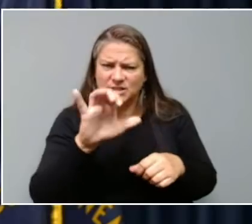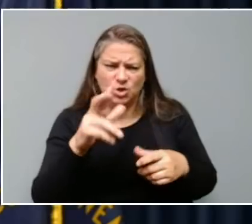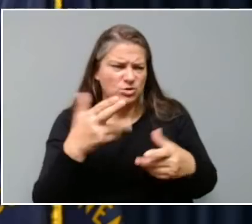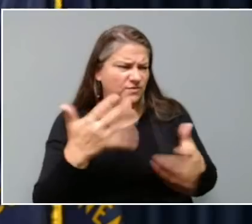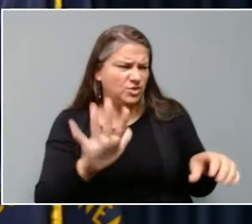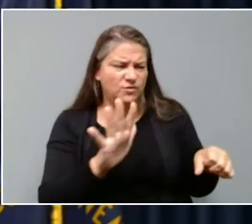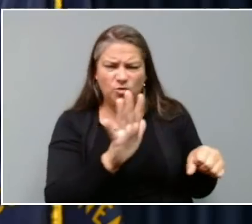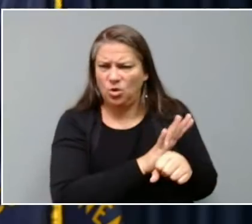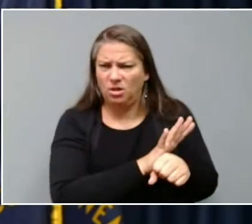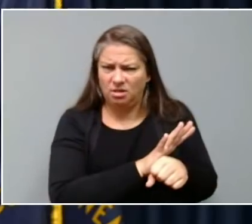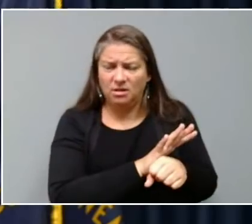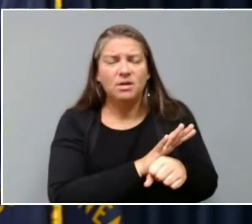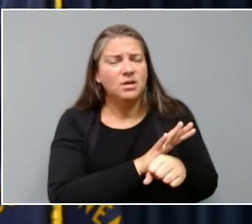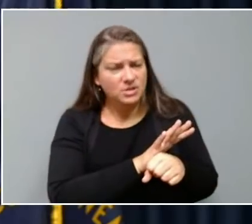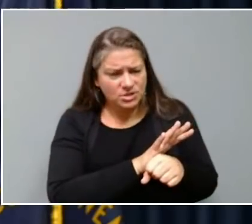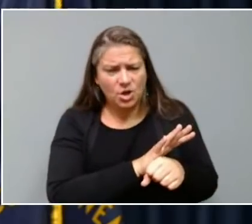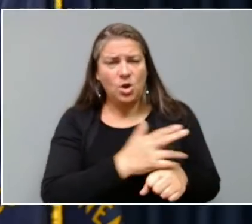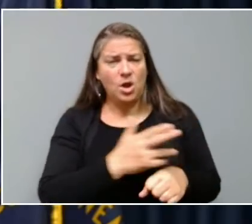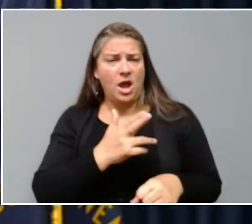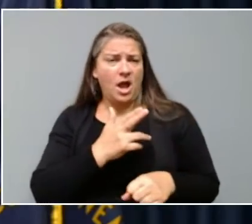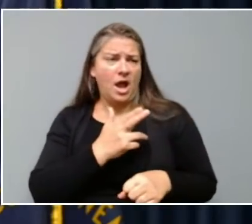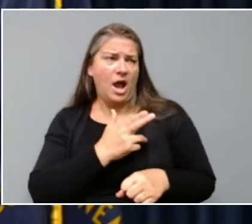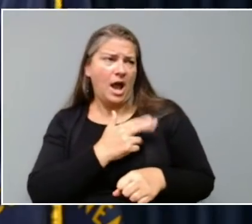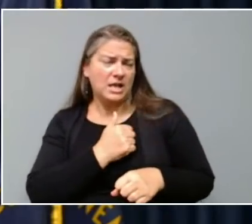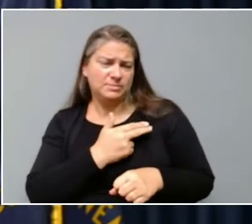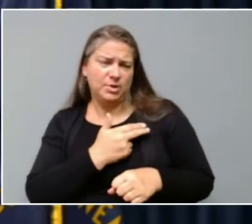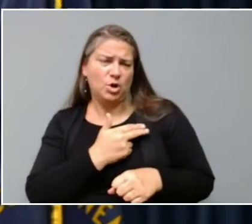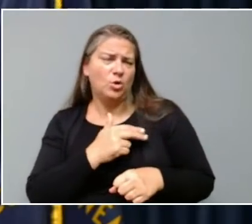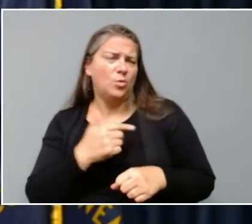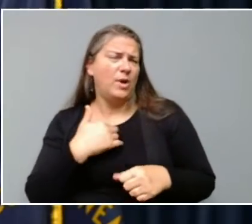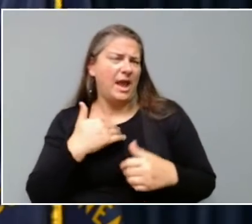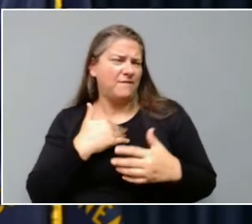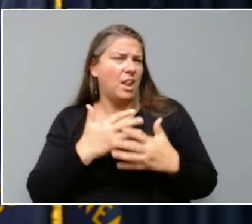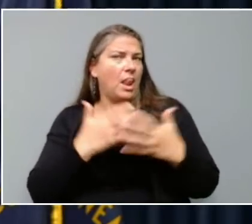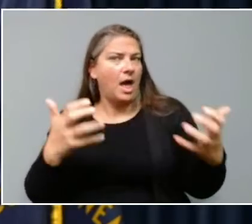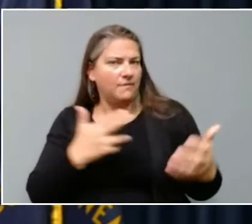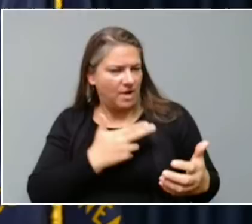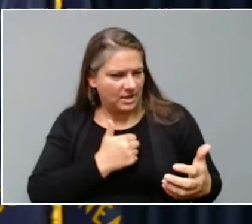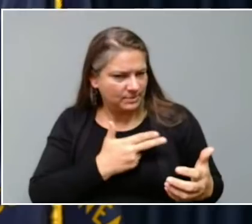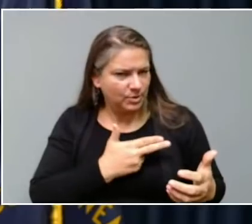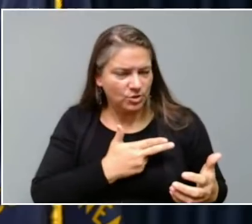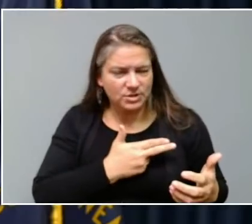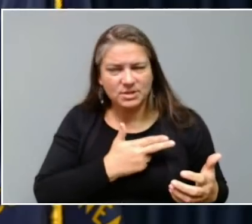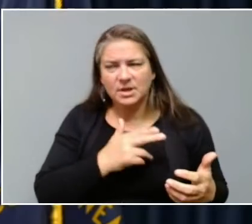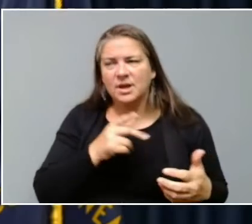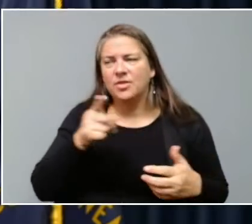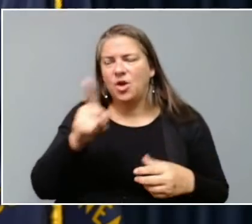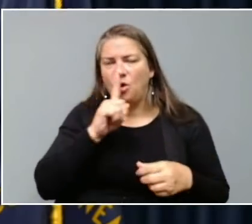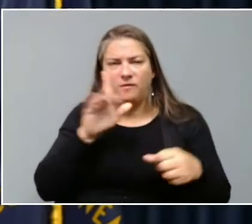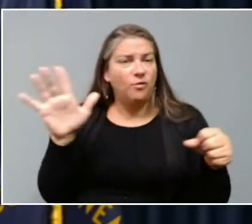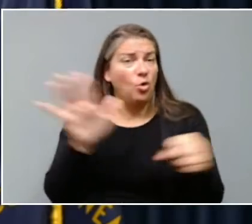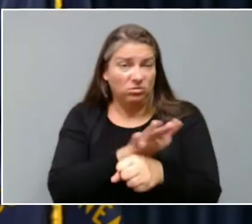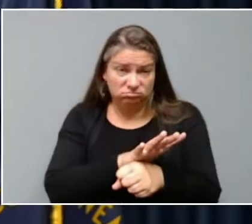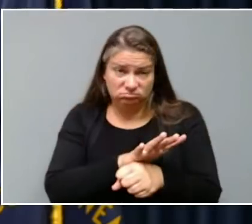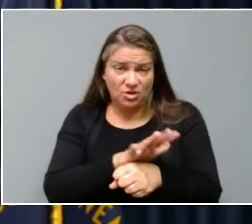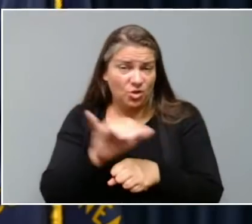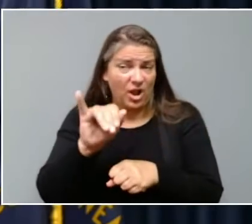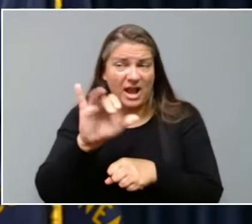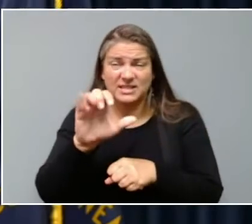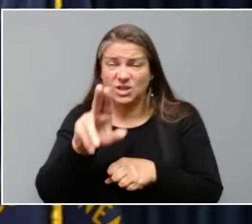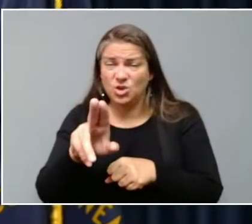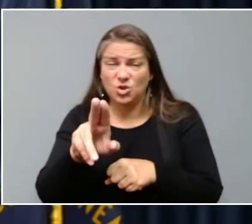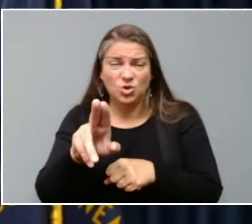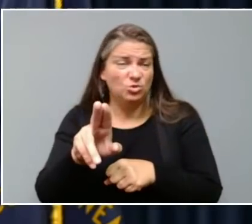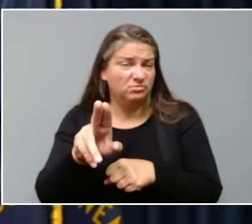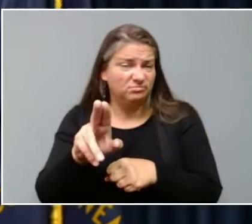So certainly on a hospital by hospital basis, we got a whole bunch of hospitals that are entirely full in their ICU and